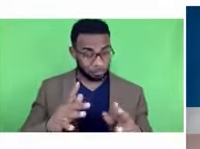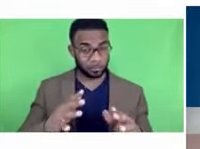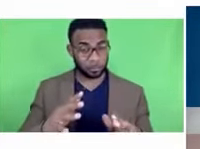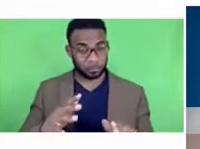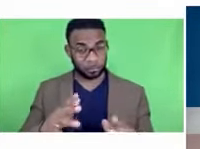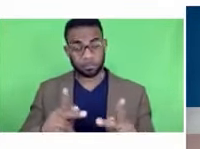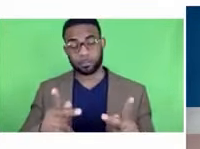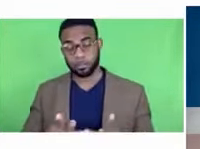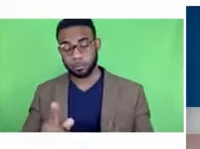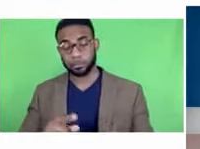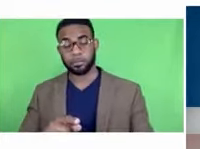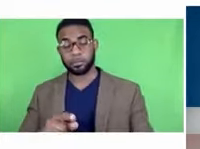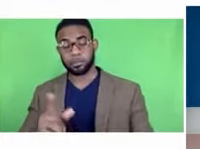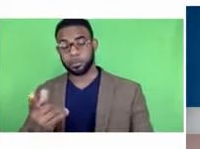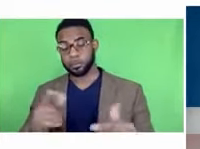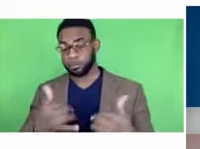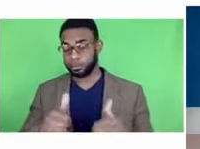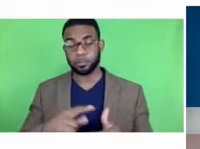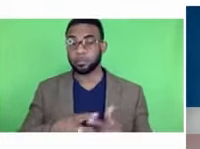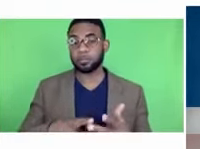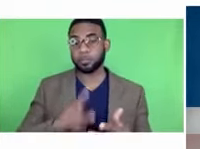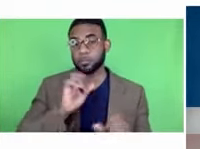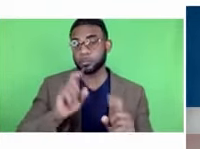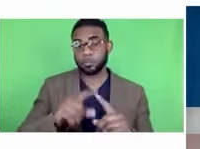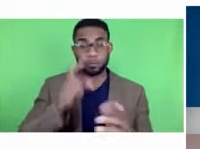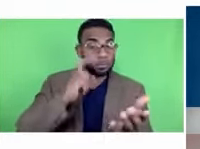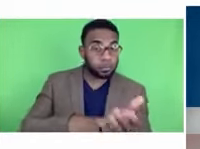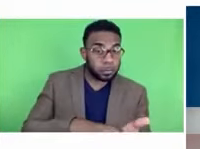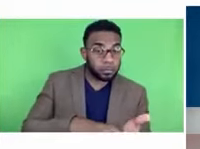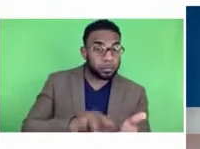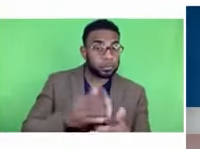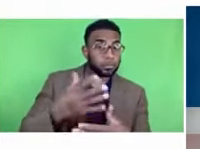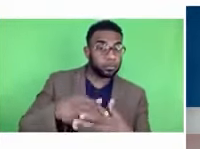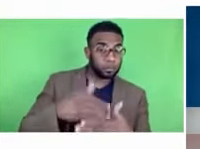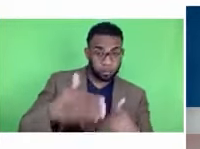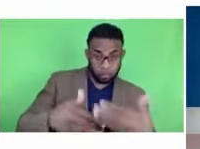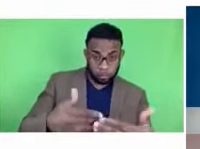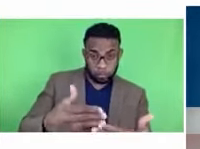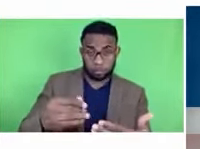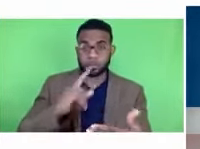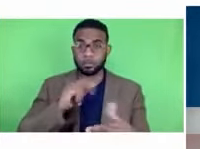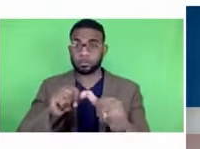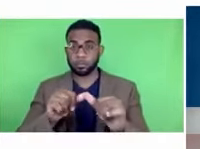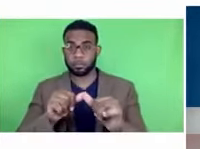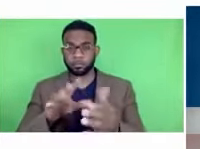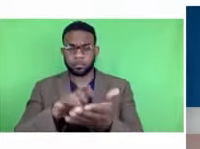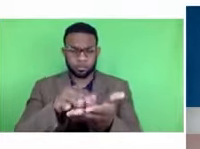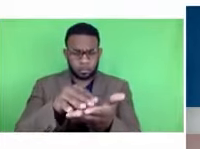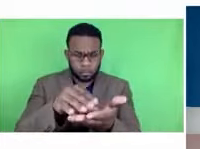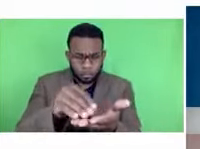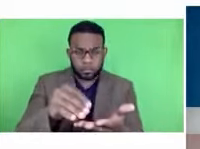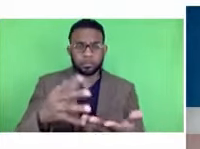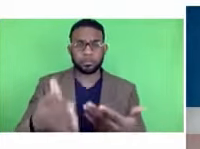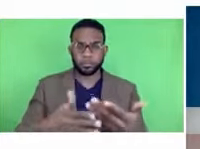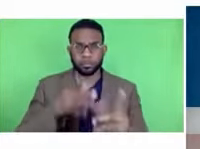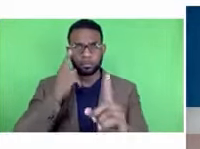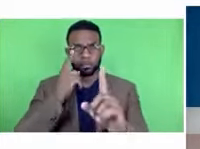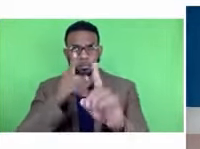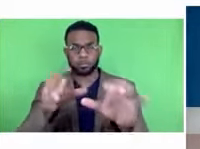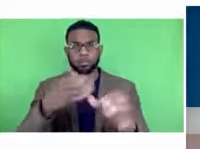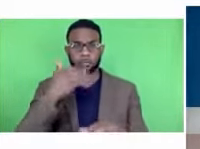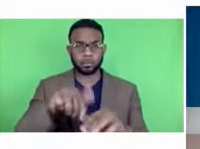places to happen still. And so to be able to acknowledge that that's part of the process and to be continually learning and striving to do better in